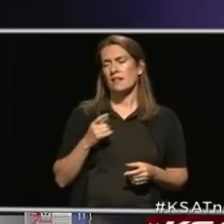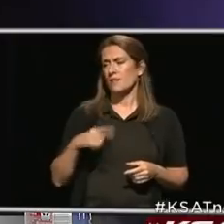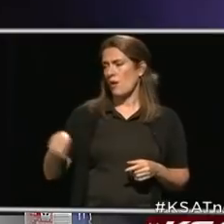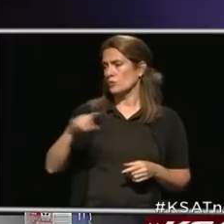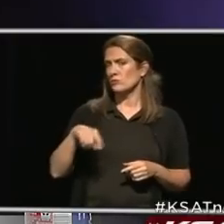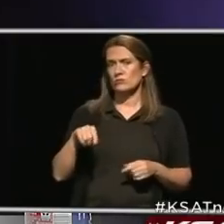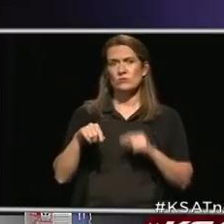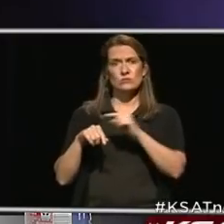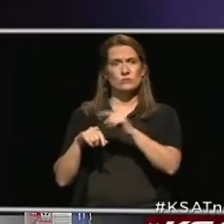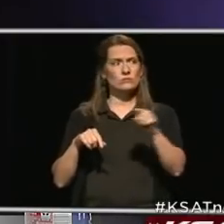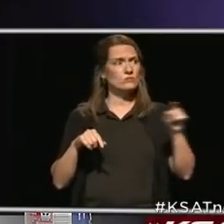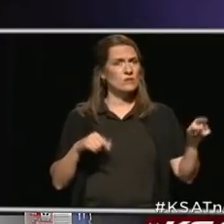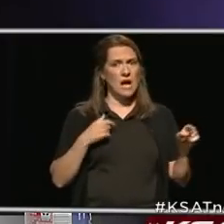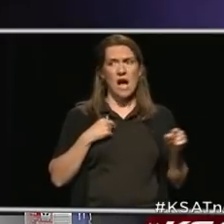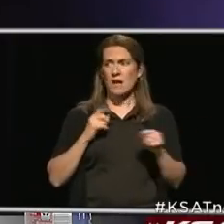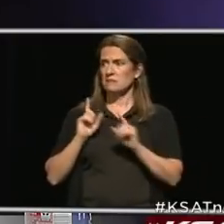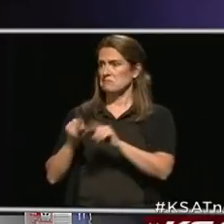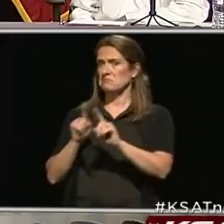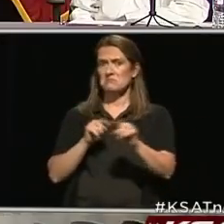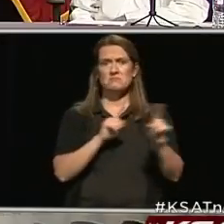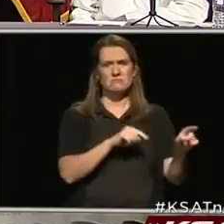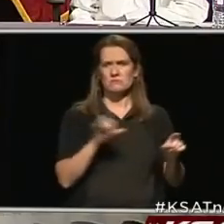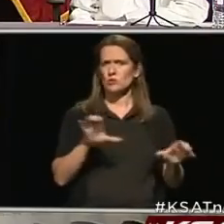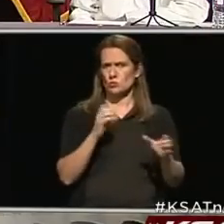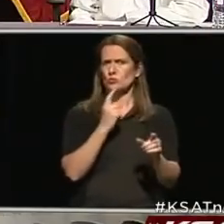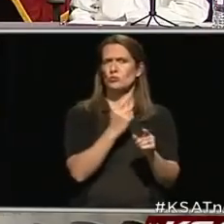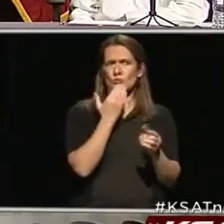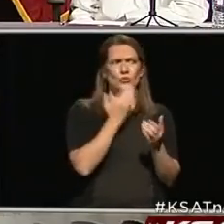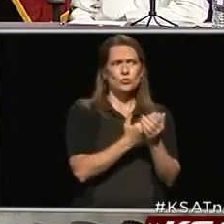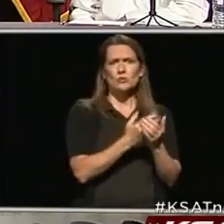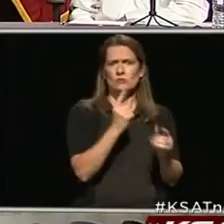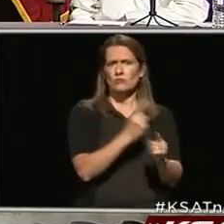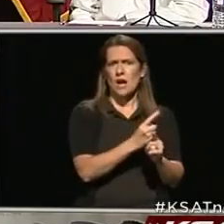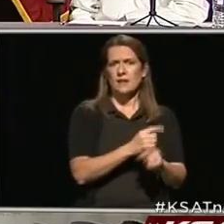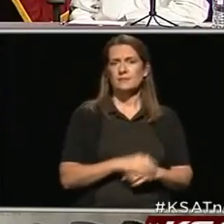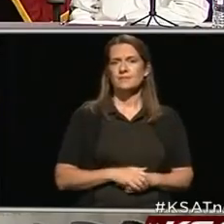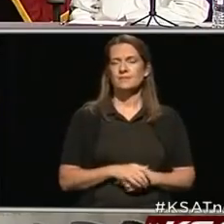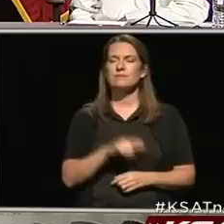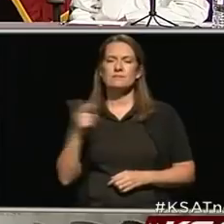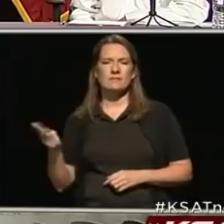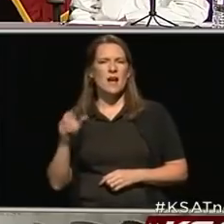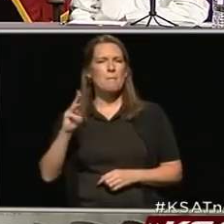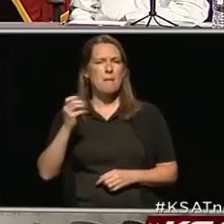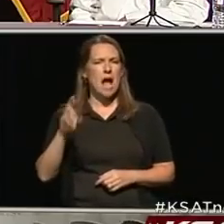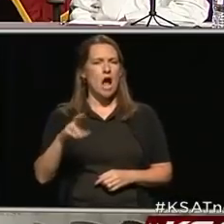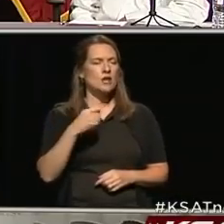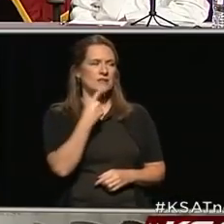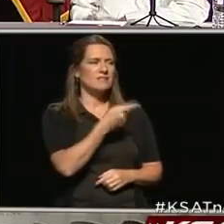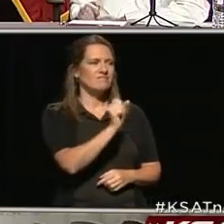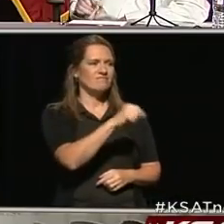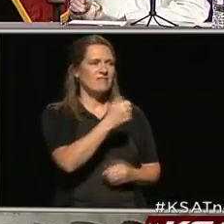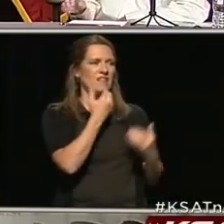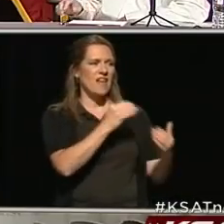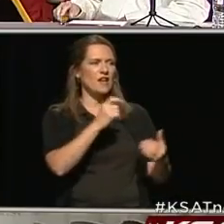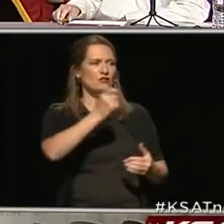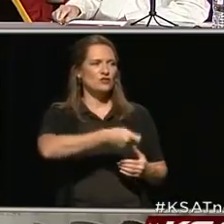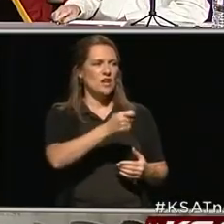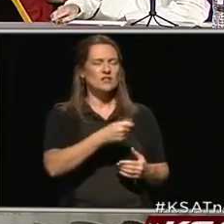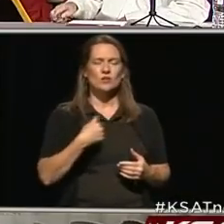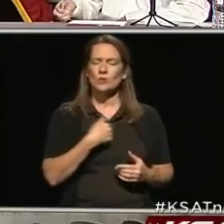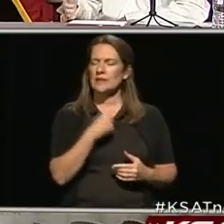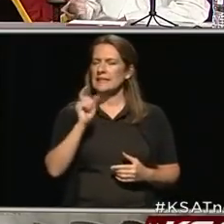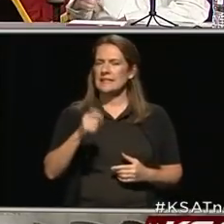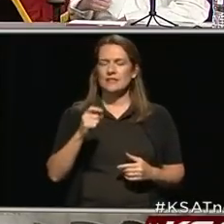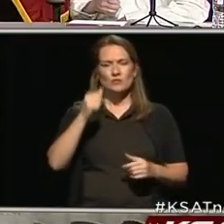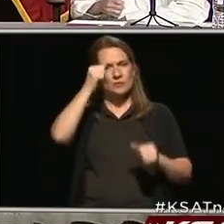today are doing it the right way. Thank you, Judge. And I think that's so important people keep in mind that we want to make a steady march forward as we